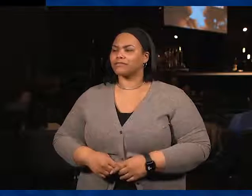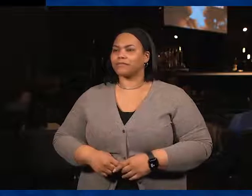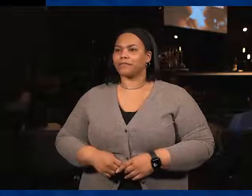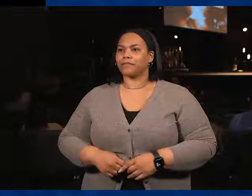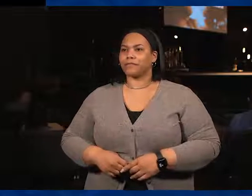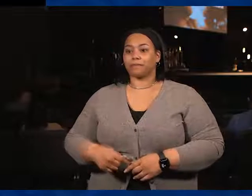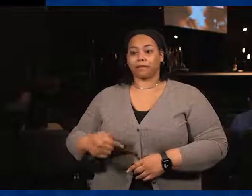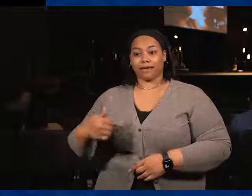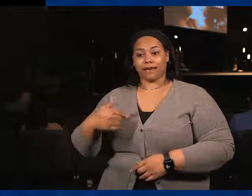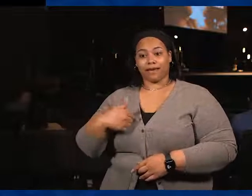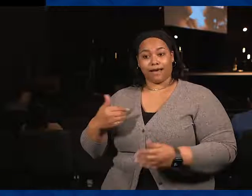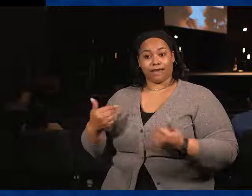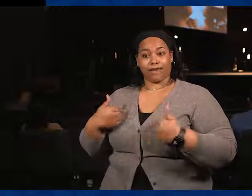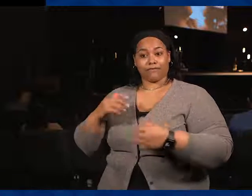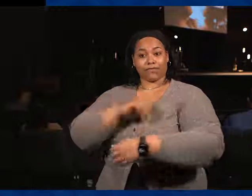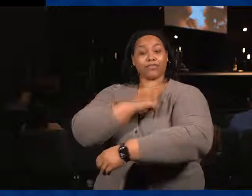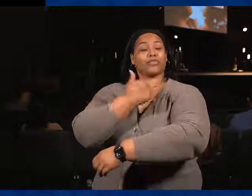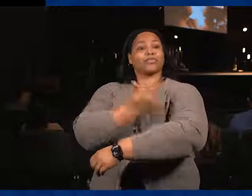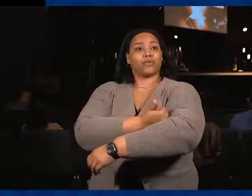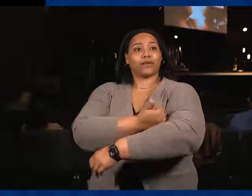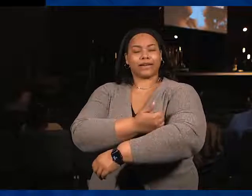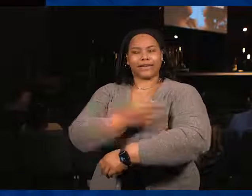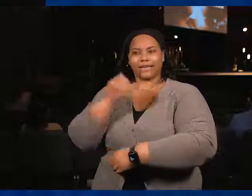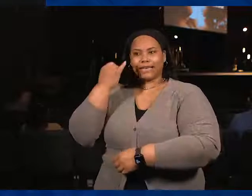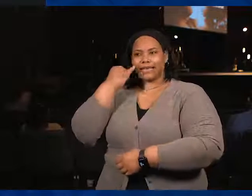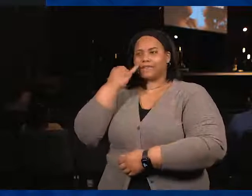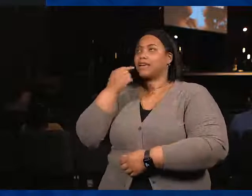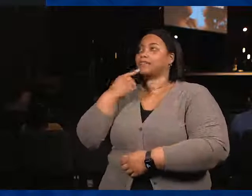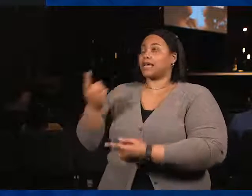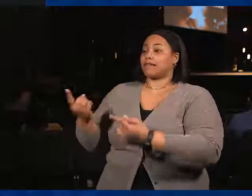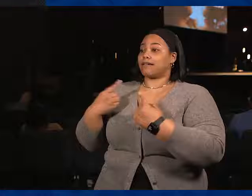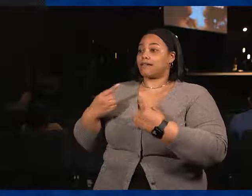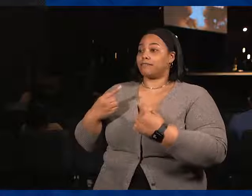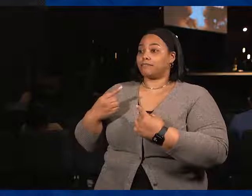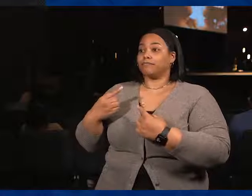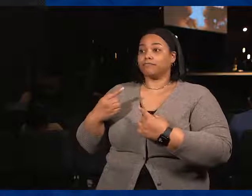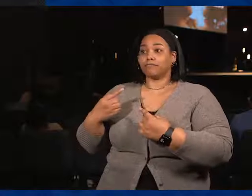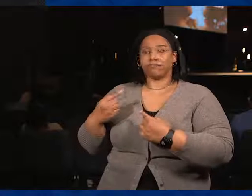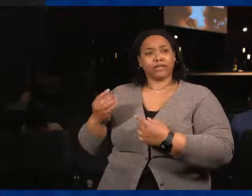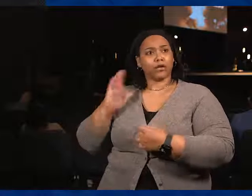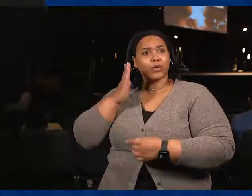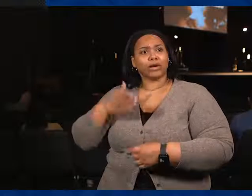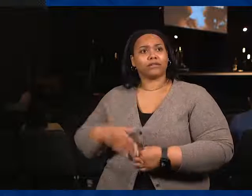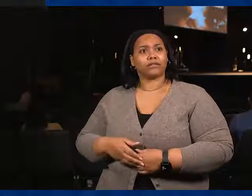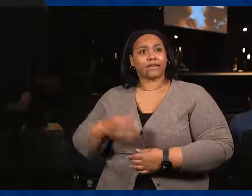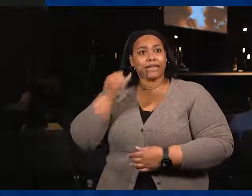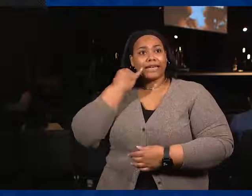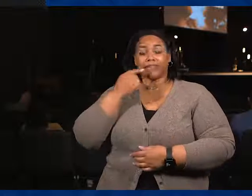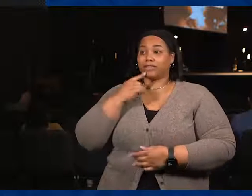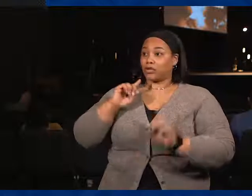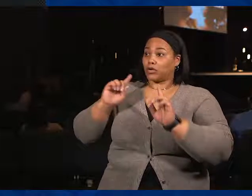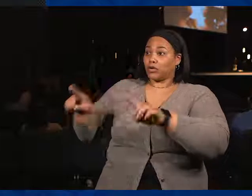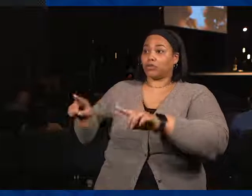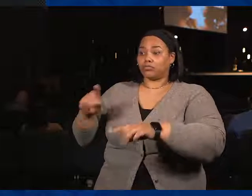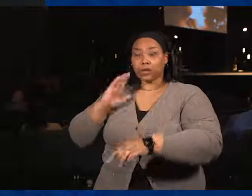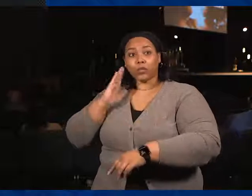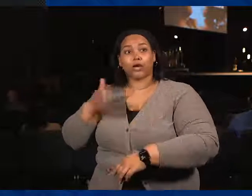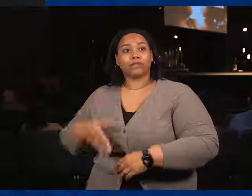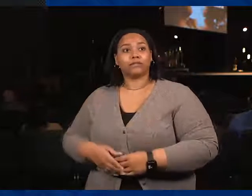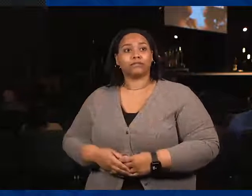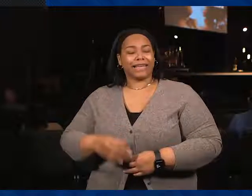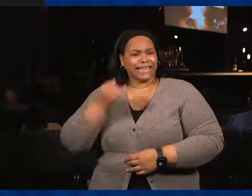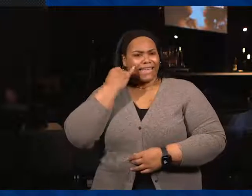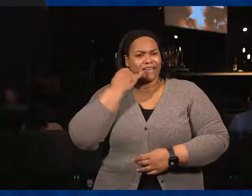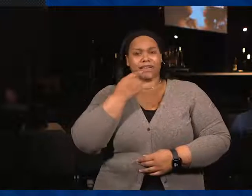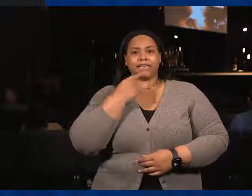of authority, verse 8. If I tell him to come, he comes. If I tell folk to go, they go. If I say